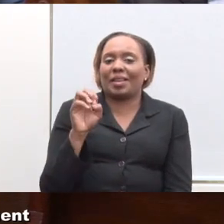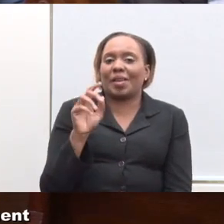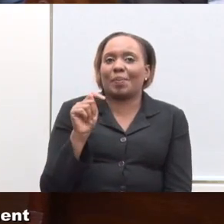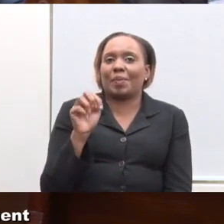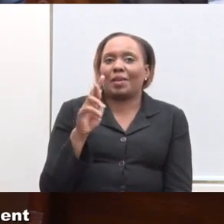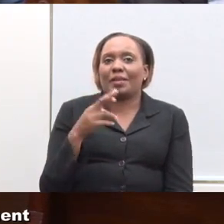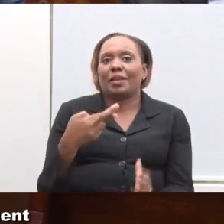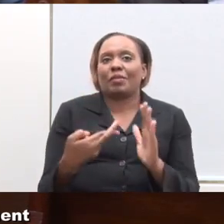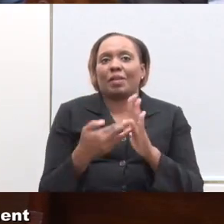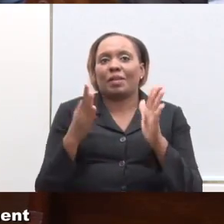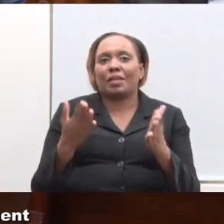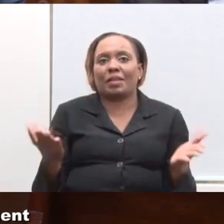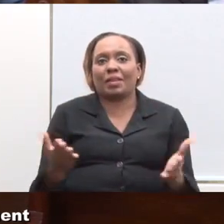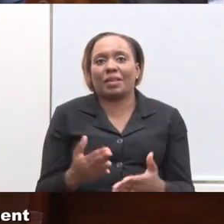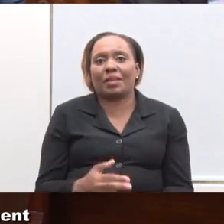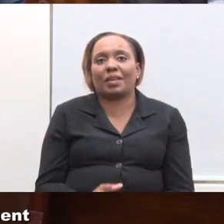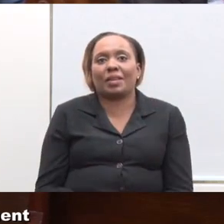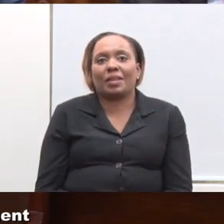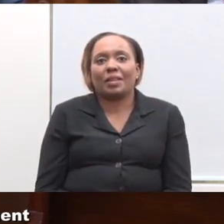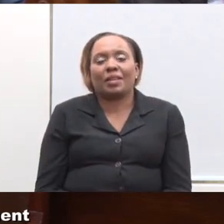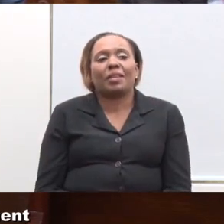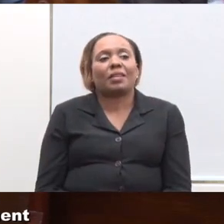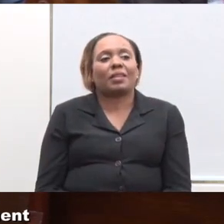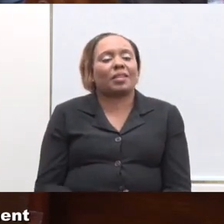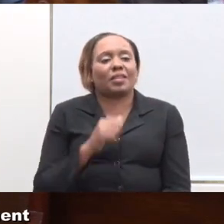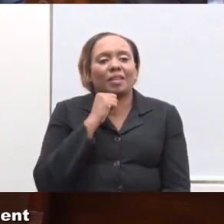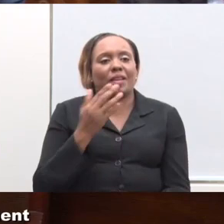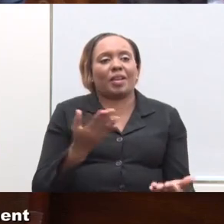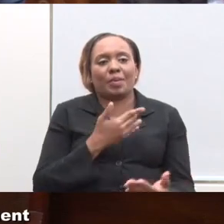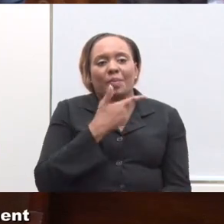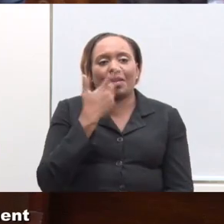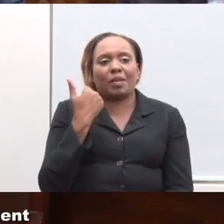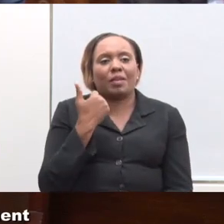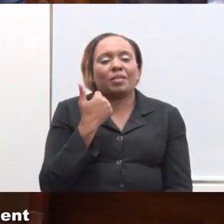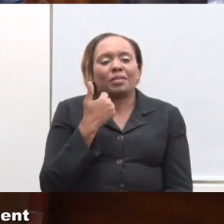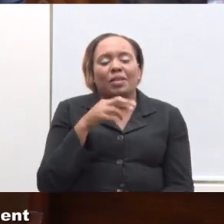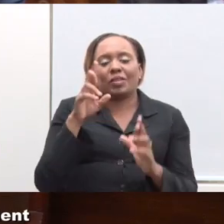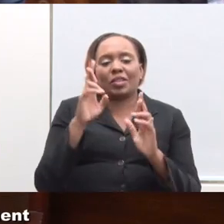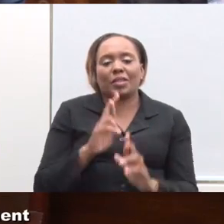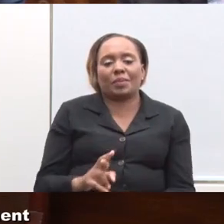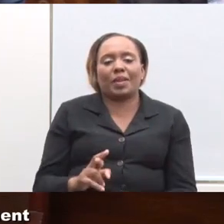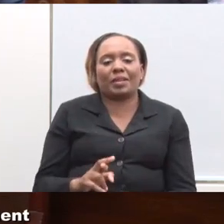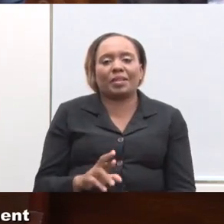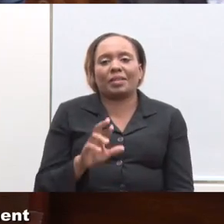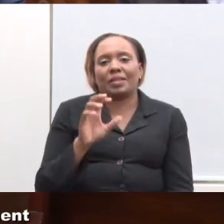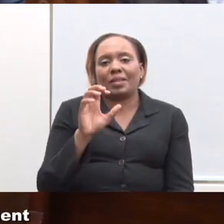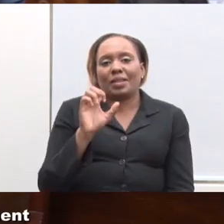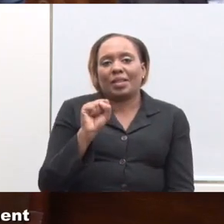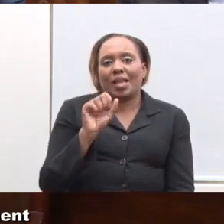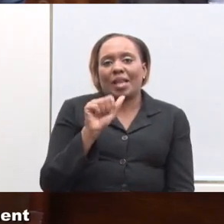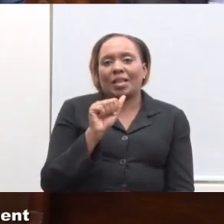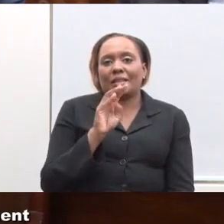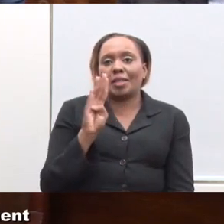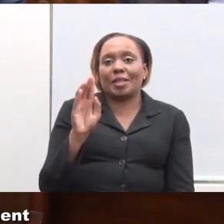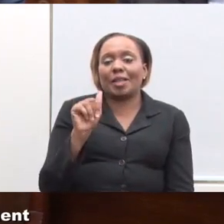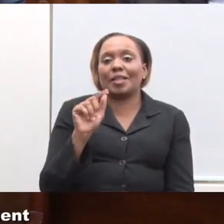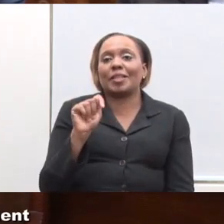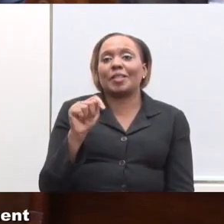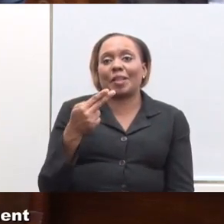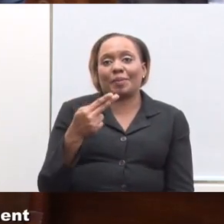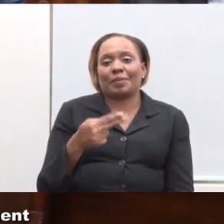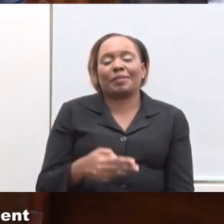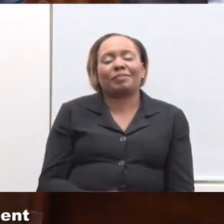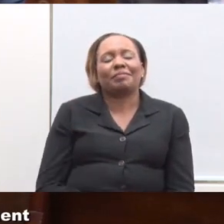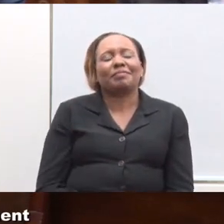why he is not with us. We respect his Sabbath, but I'm sure that when he hears this tomorrow morning that this is a priority, he will be happy.